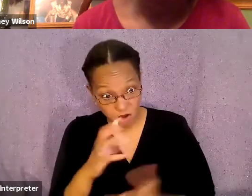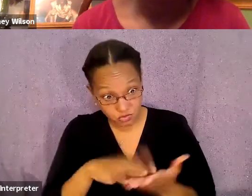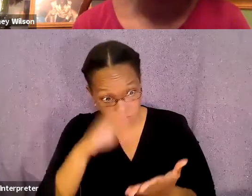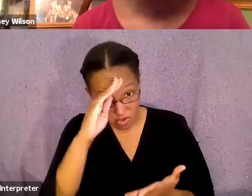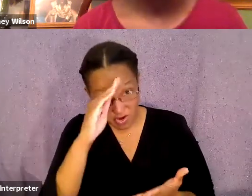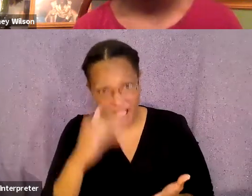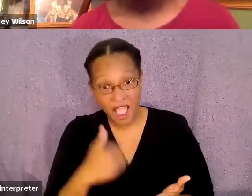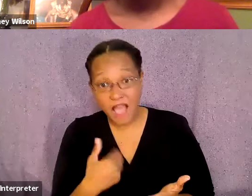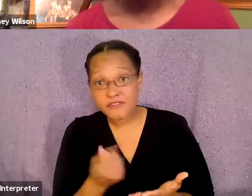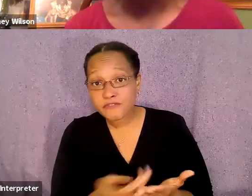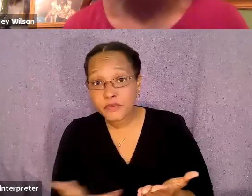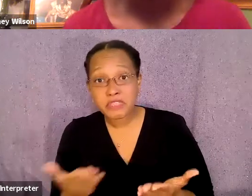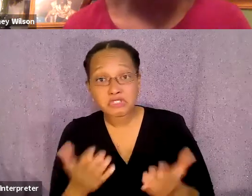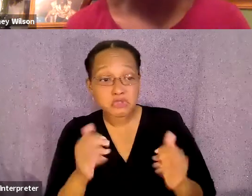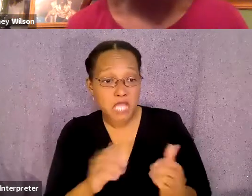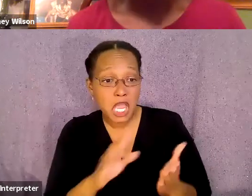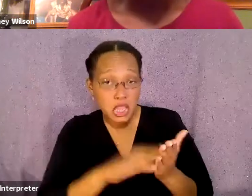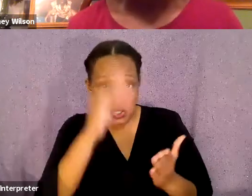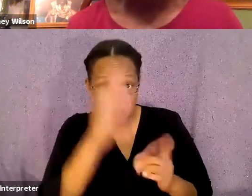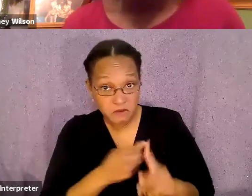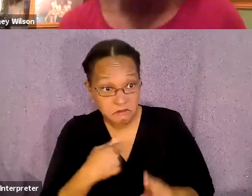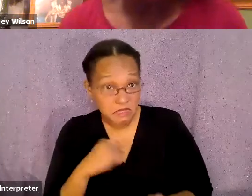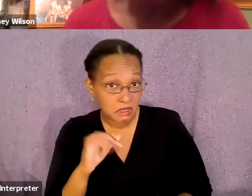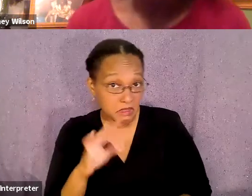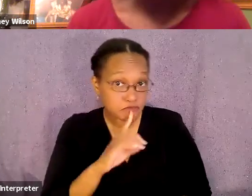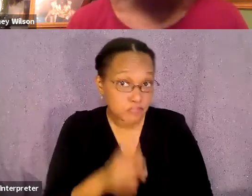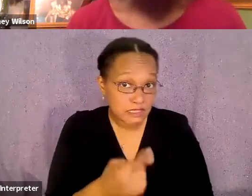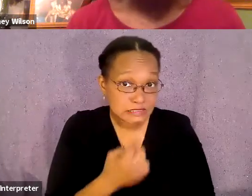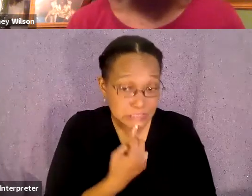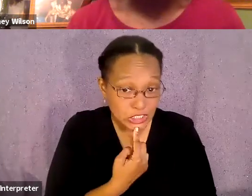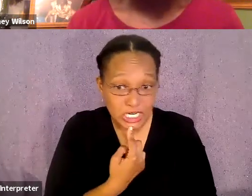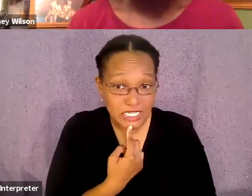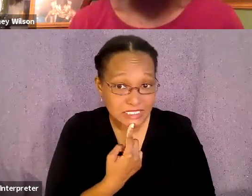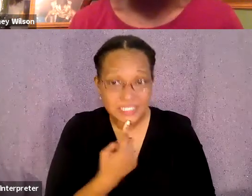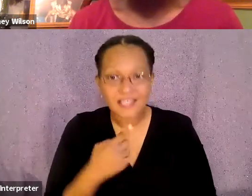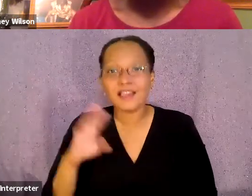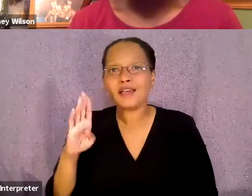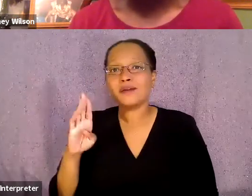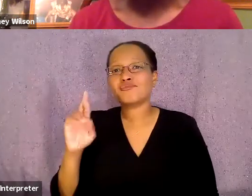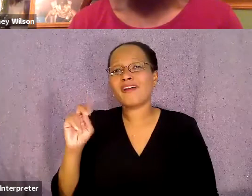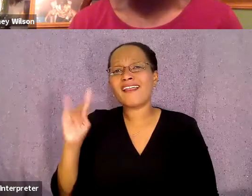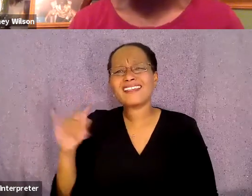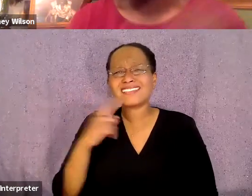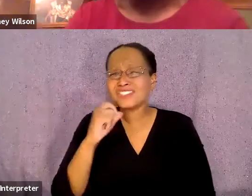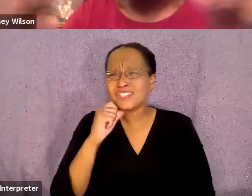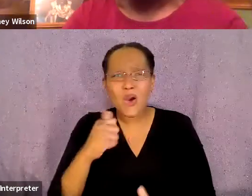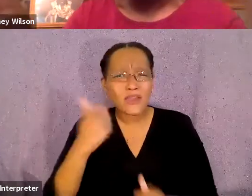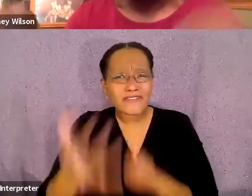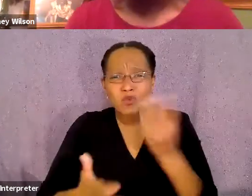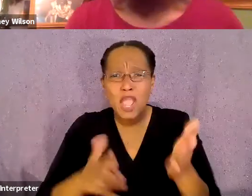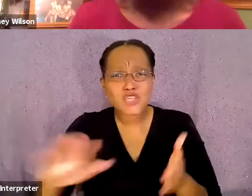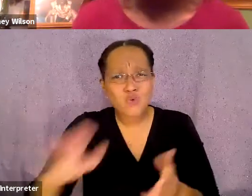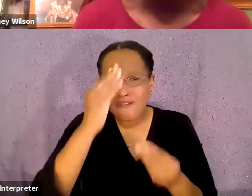pay to learn from me if it's that serious. Woo! Don't give away your information and insights for free, y'all. That's so